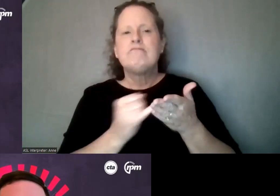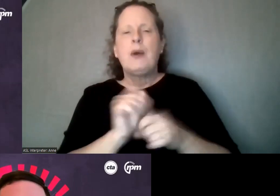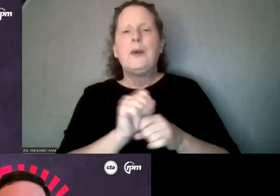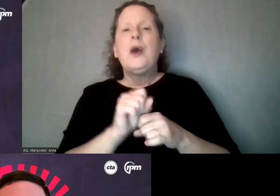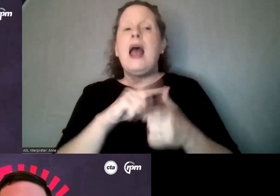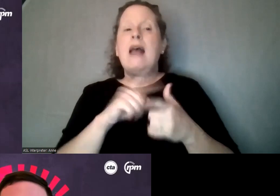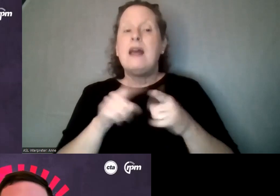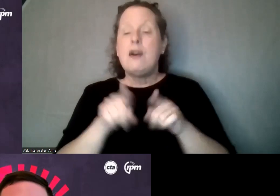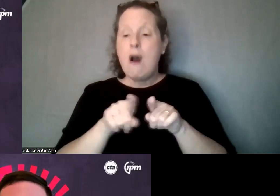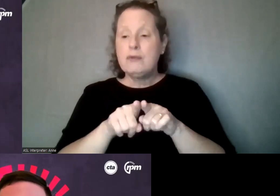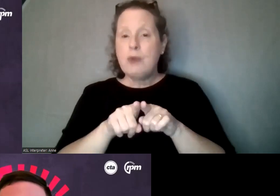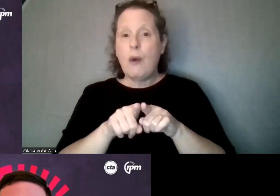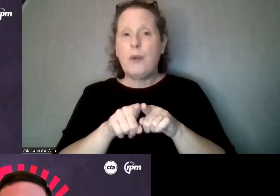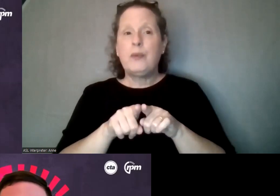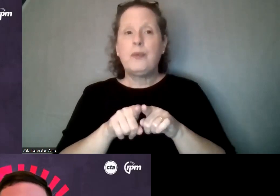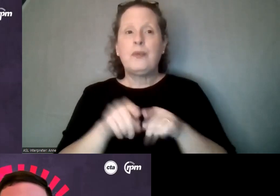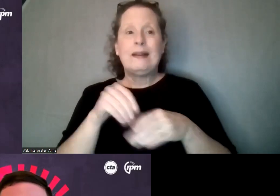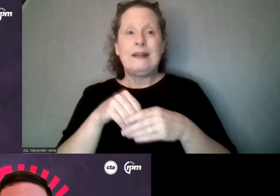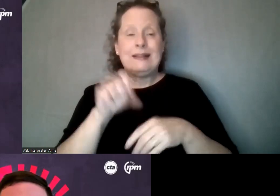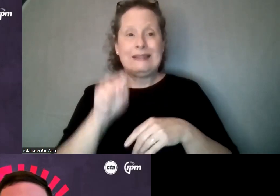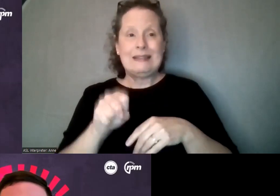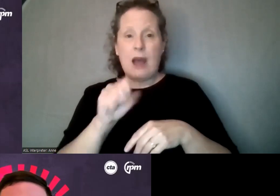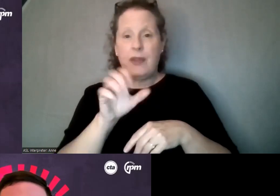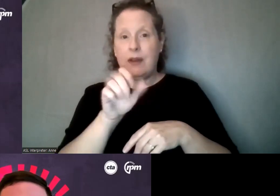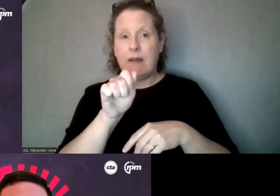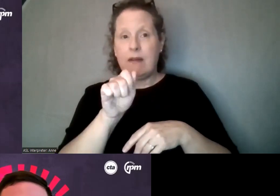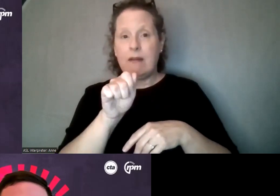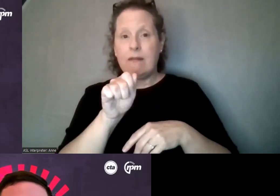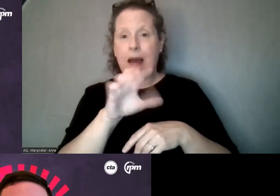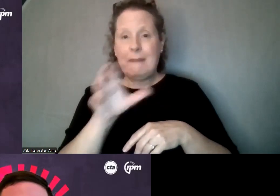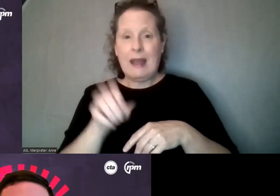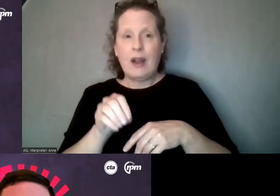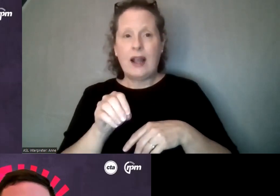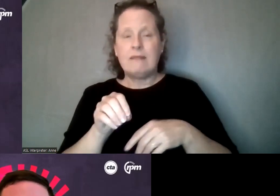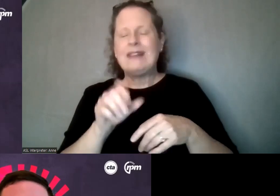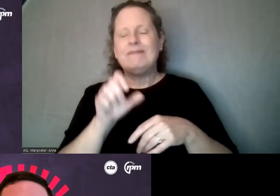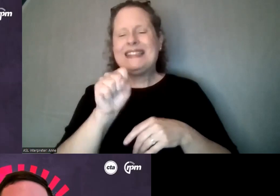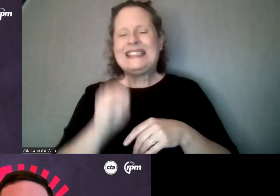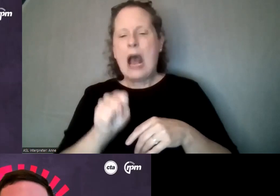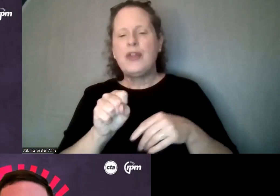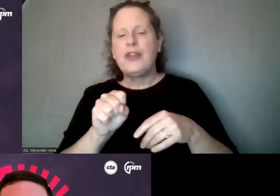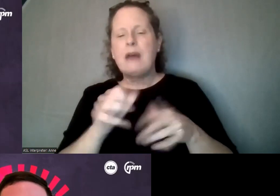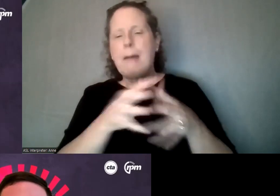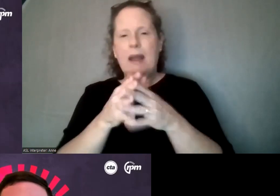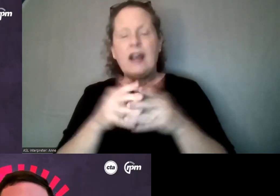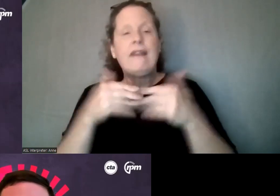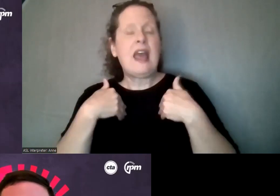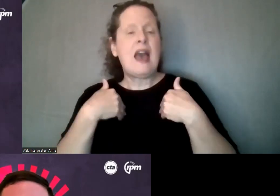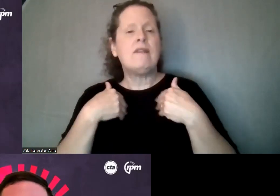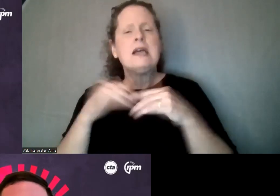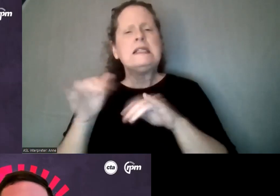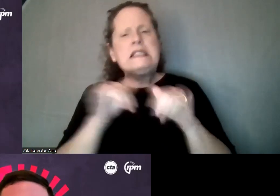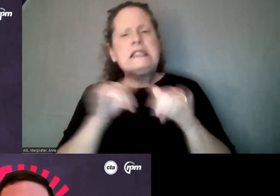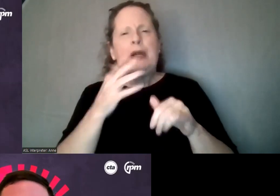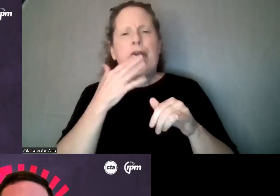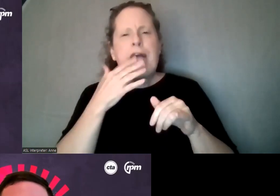in South America, there is a very similar color palette and then flower.